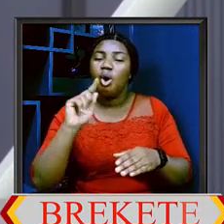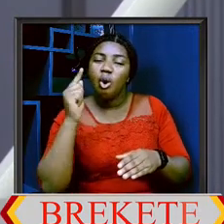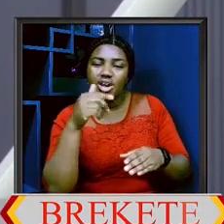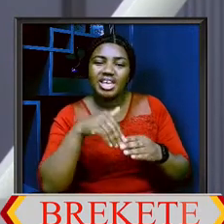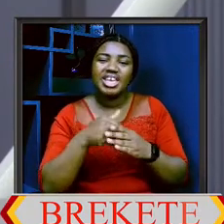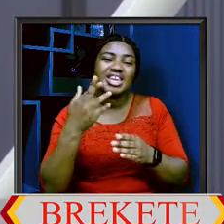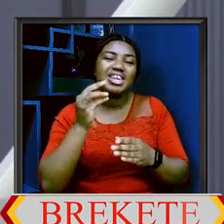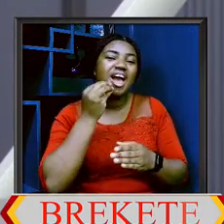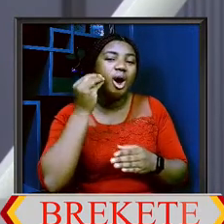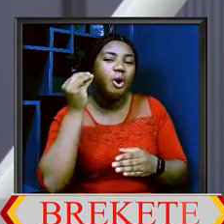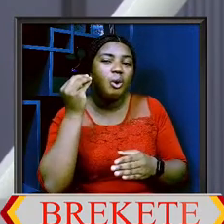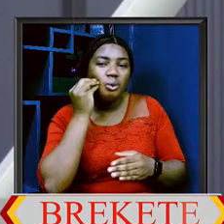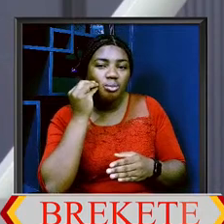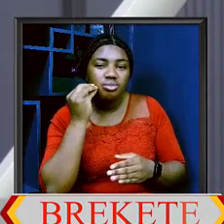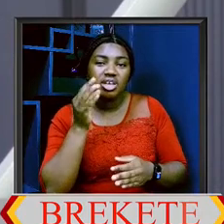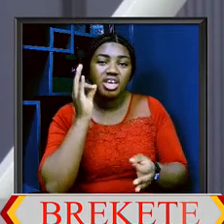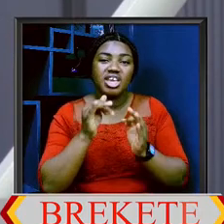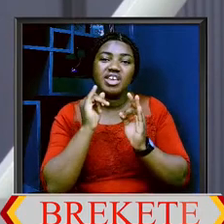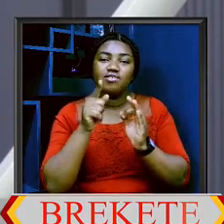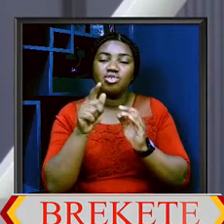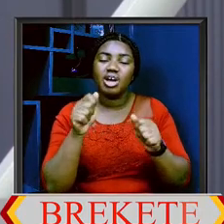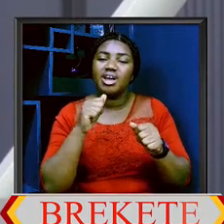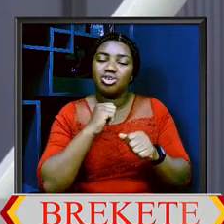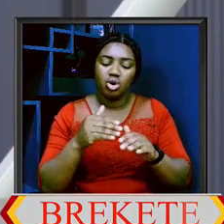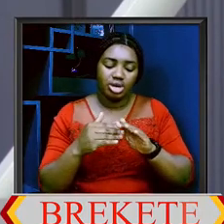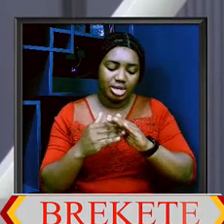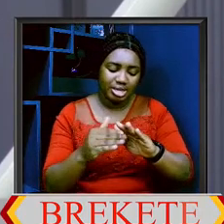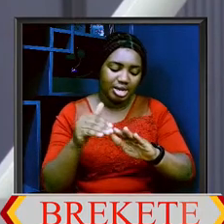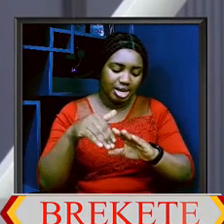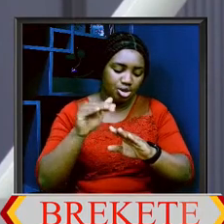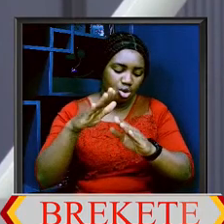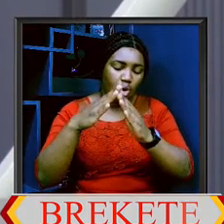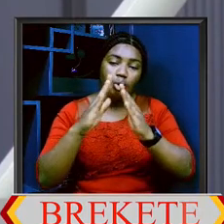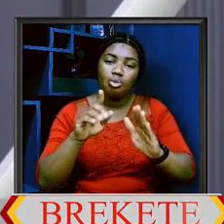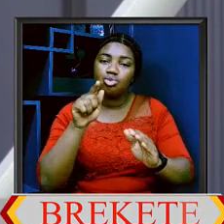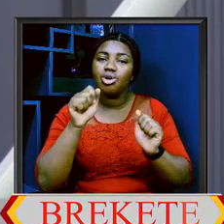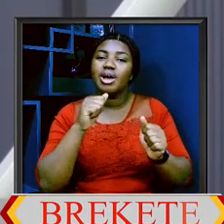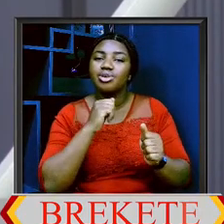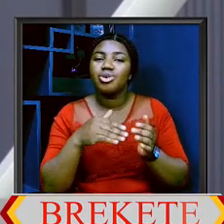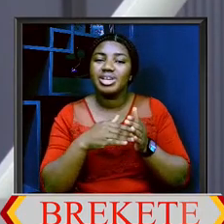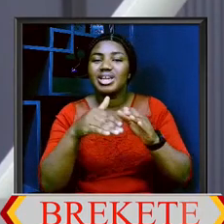person we no leading home cannot lead anybody outside yes